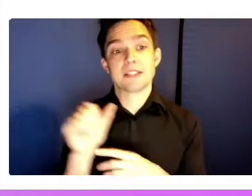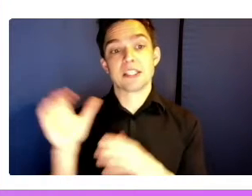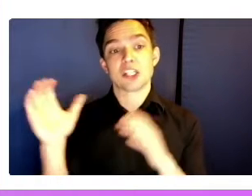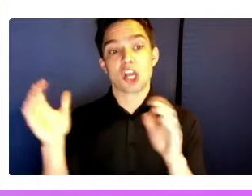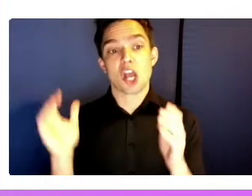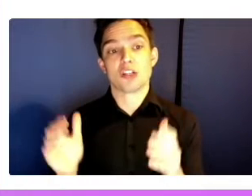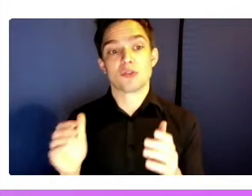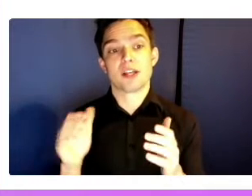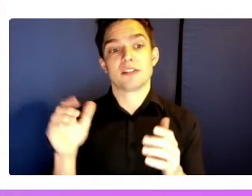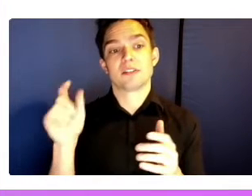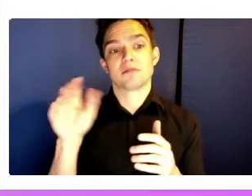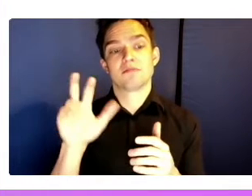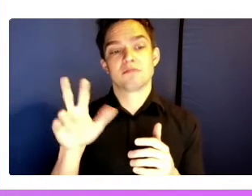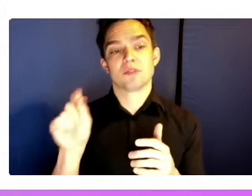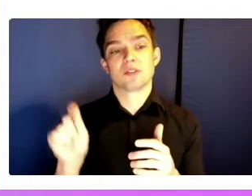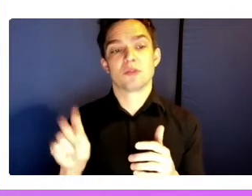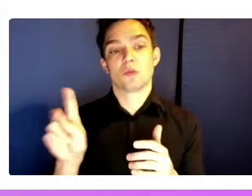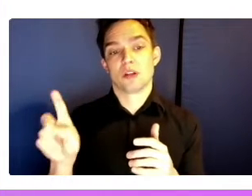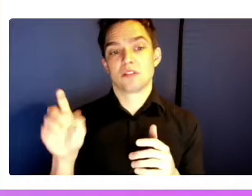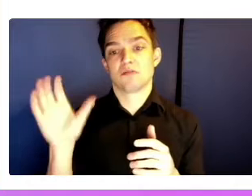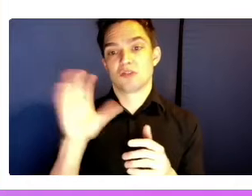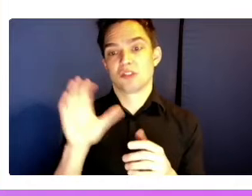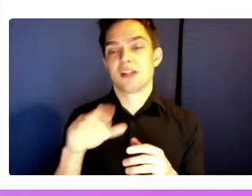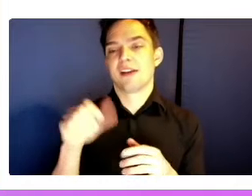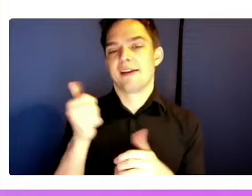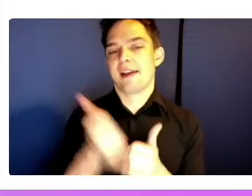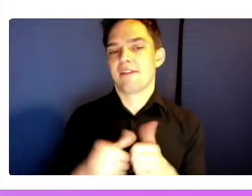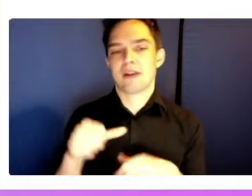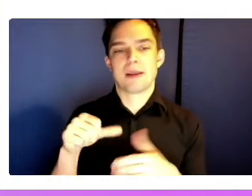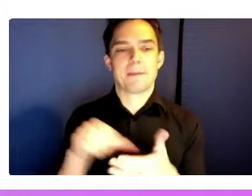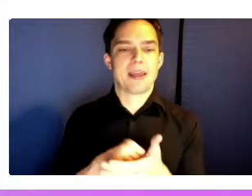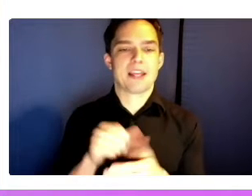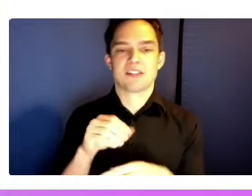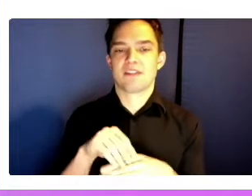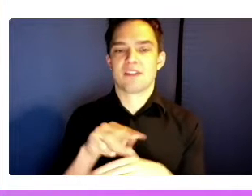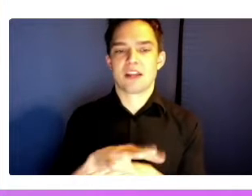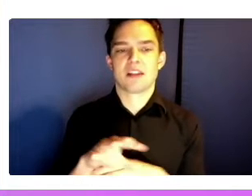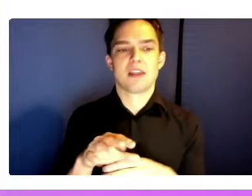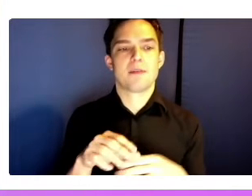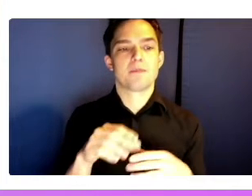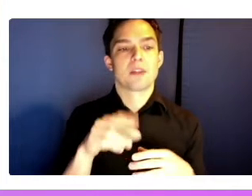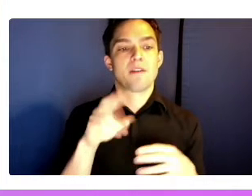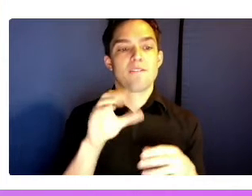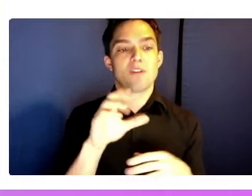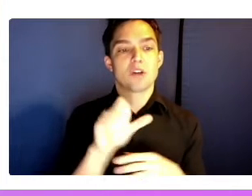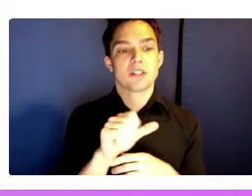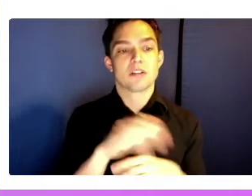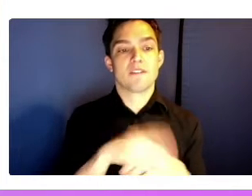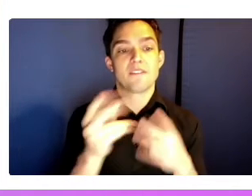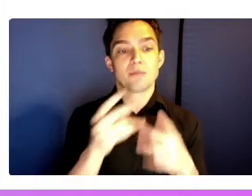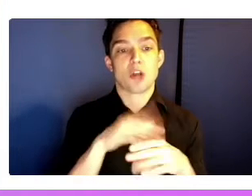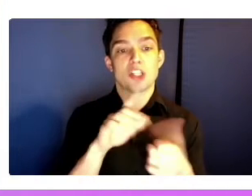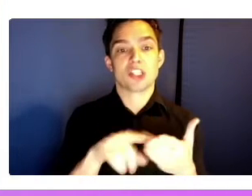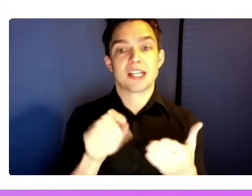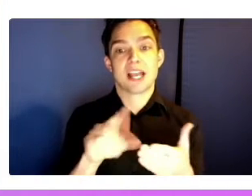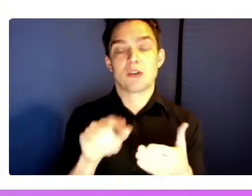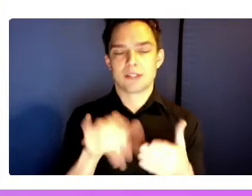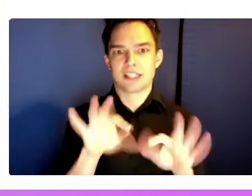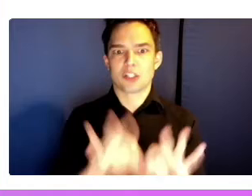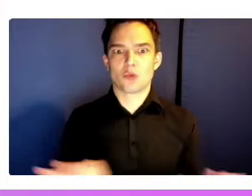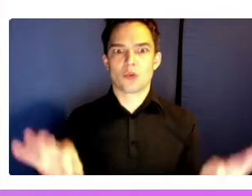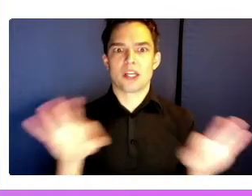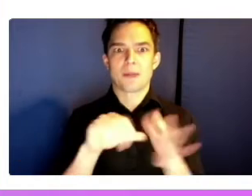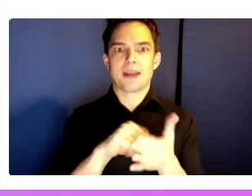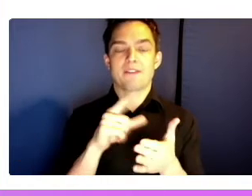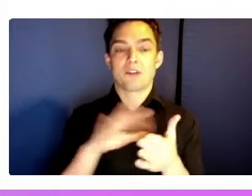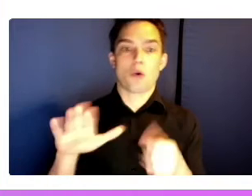search. That's every page is affected by that. And focus not visible on checkout. That's the checkout page. That's a very critical page